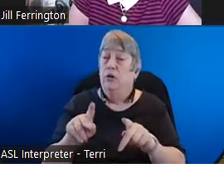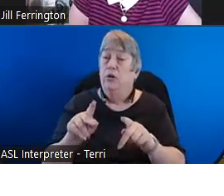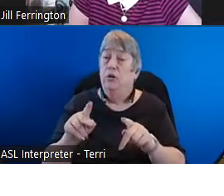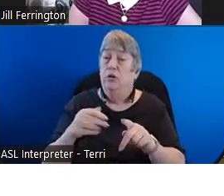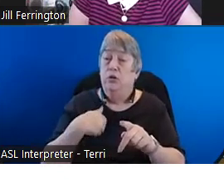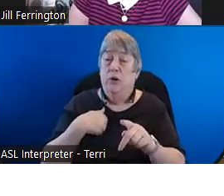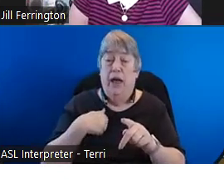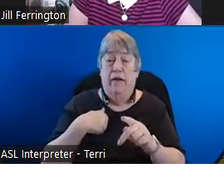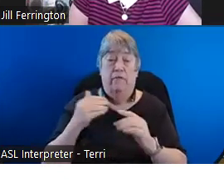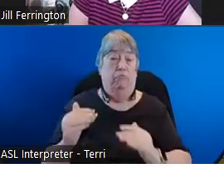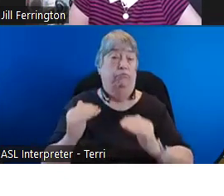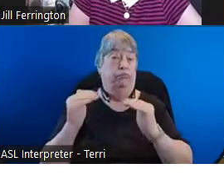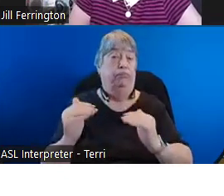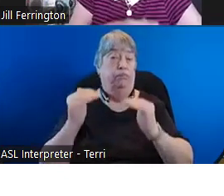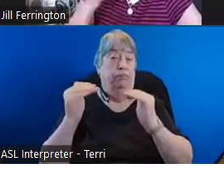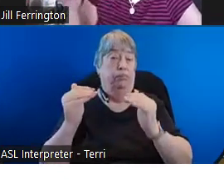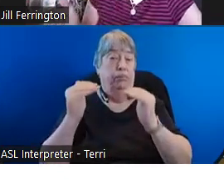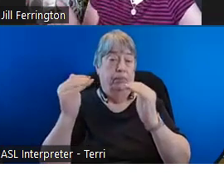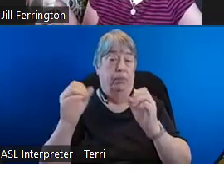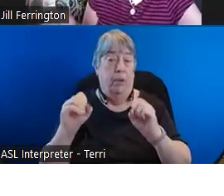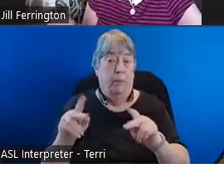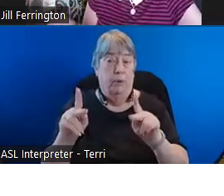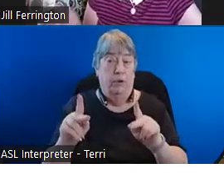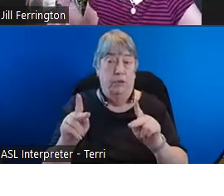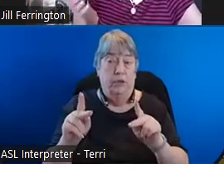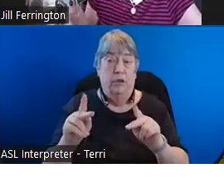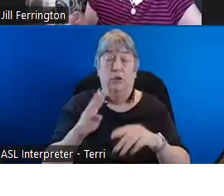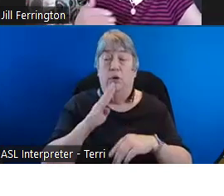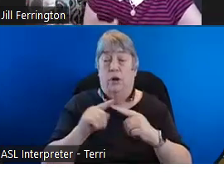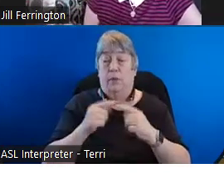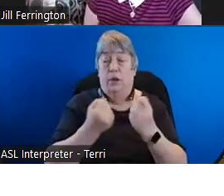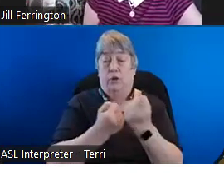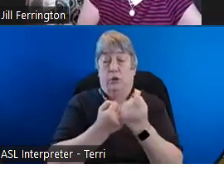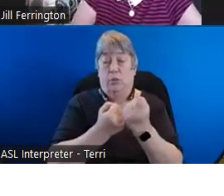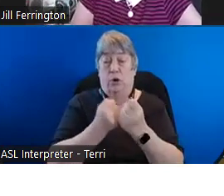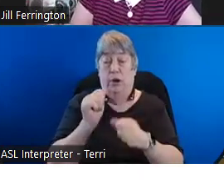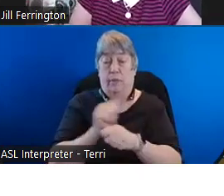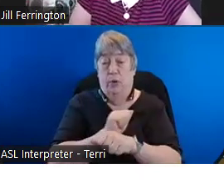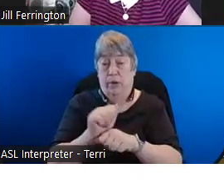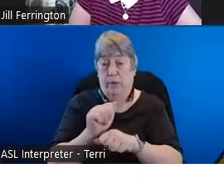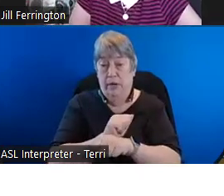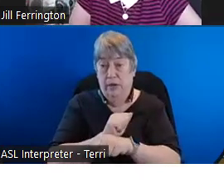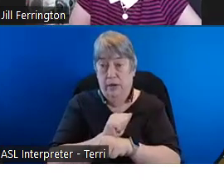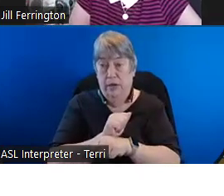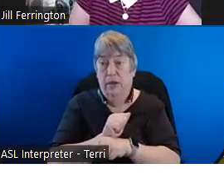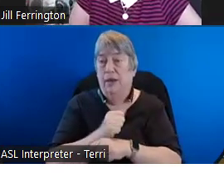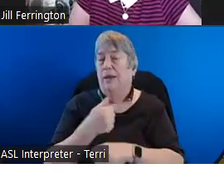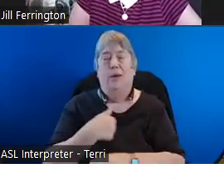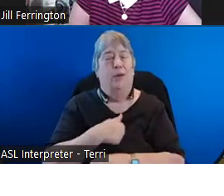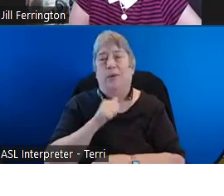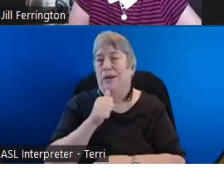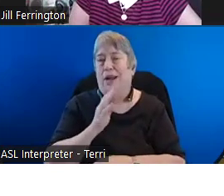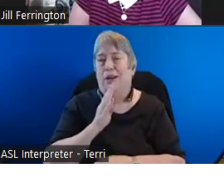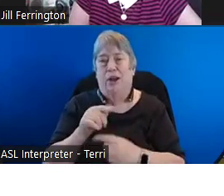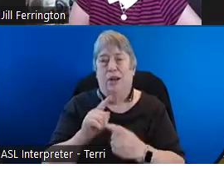advancement opportunities. So when we talk about supported employment, the takeaway here is just that we're never talking about